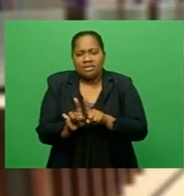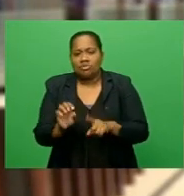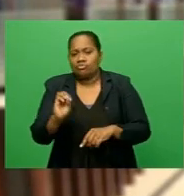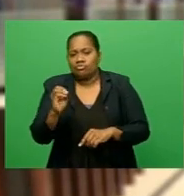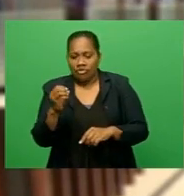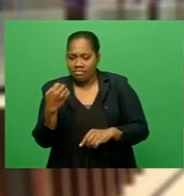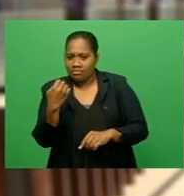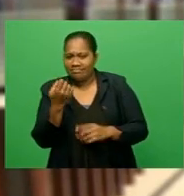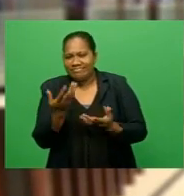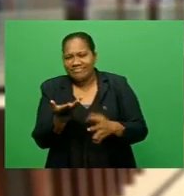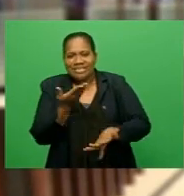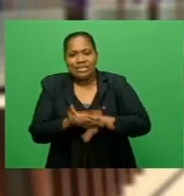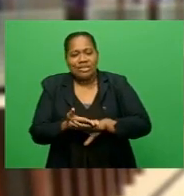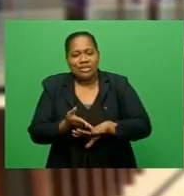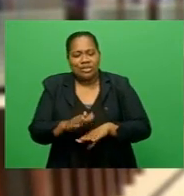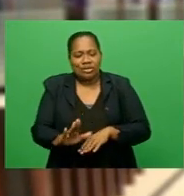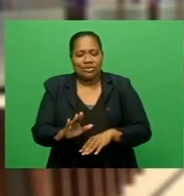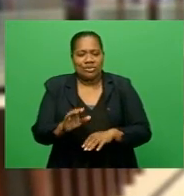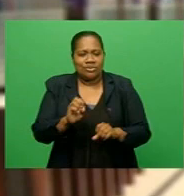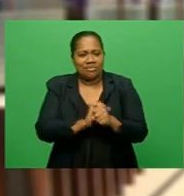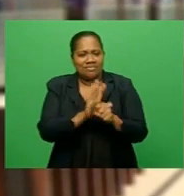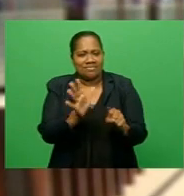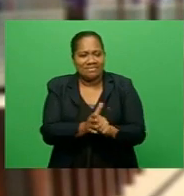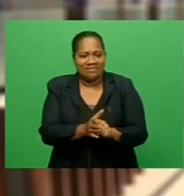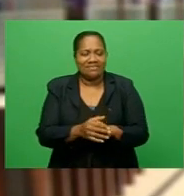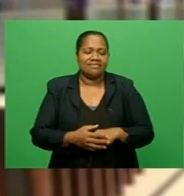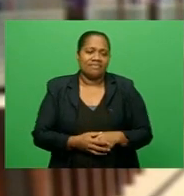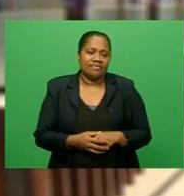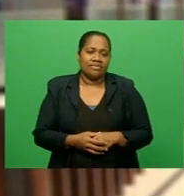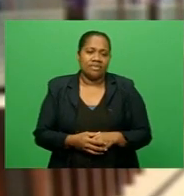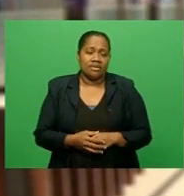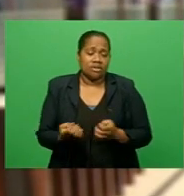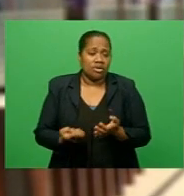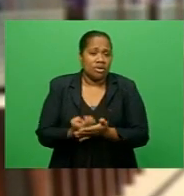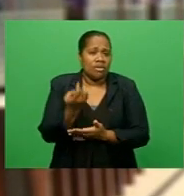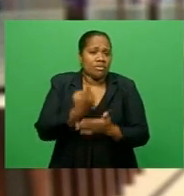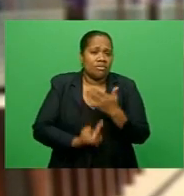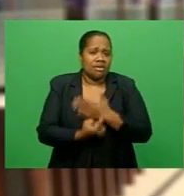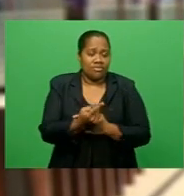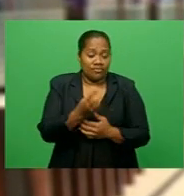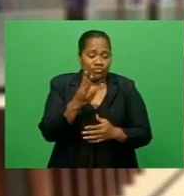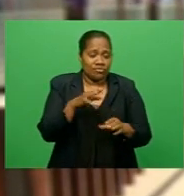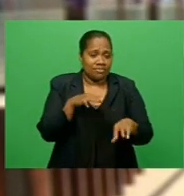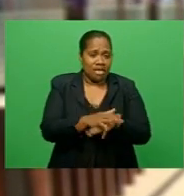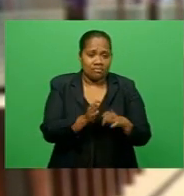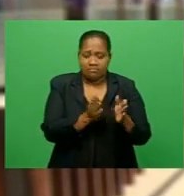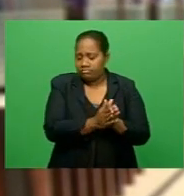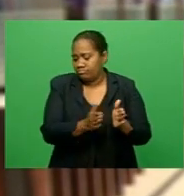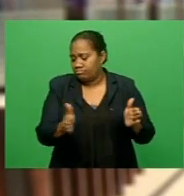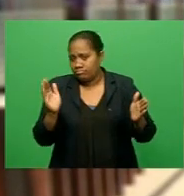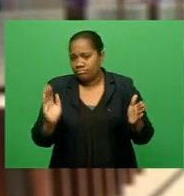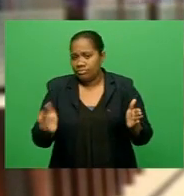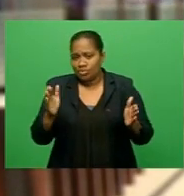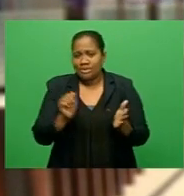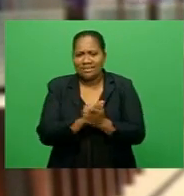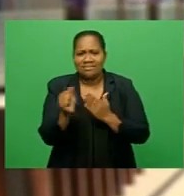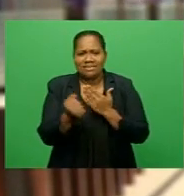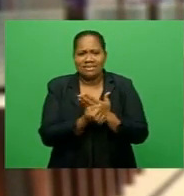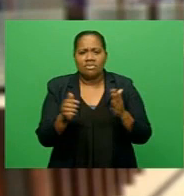cases. The economy expanded by 3.3% in the 3 months to September, against a forecast